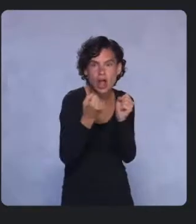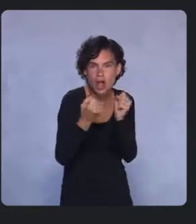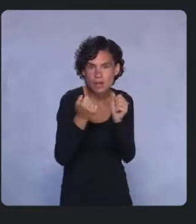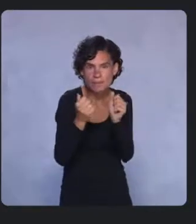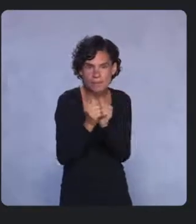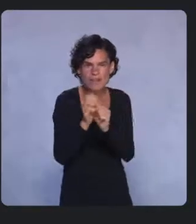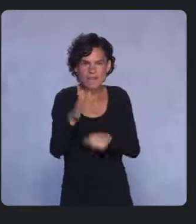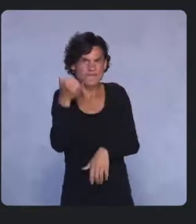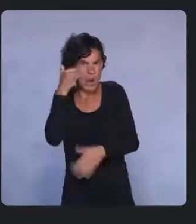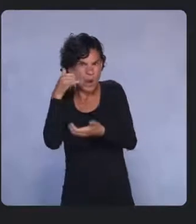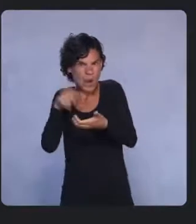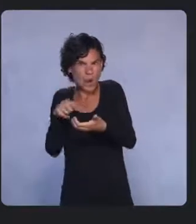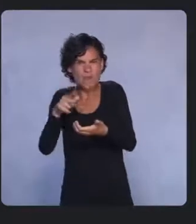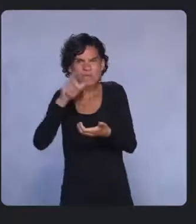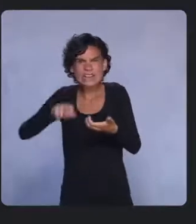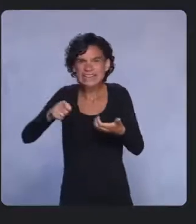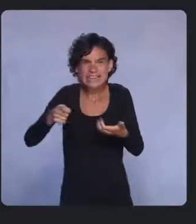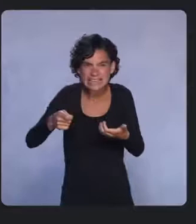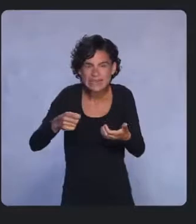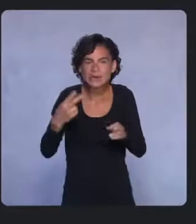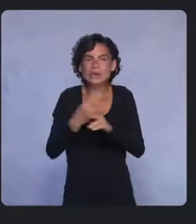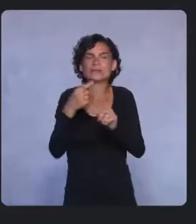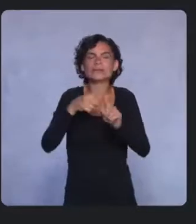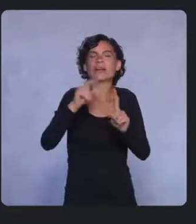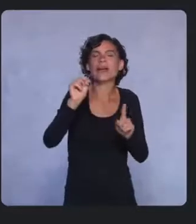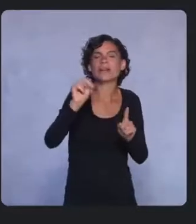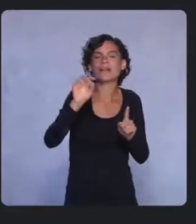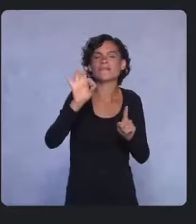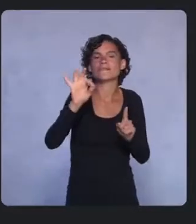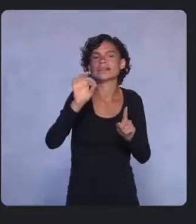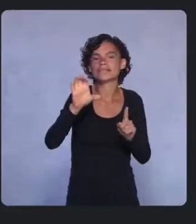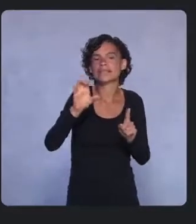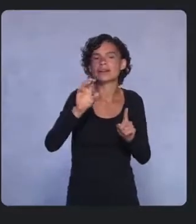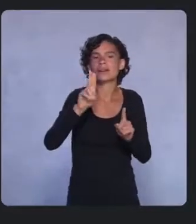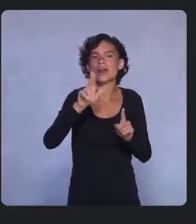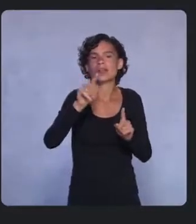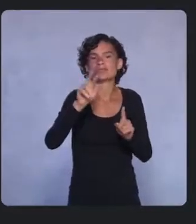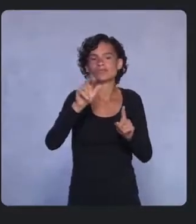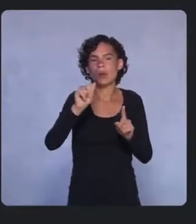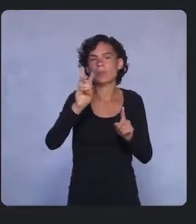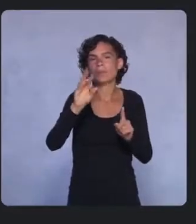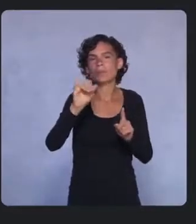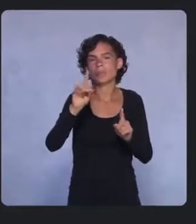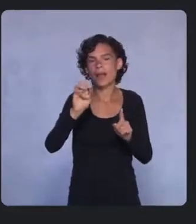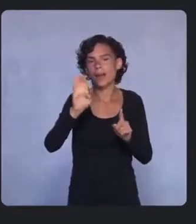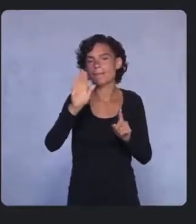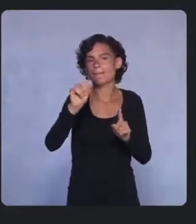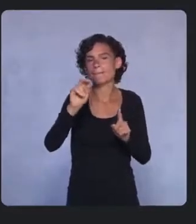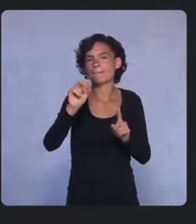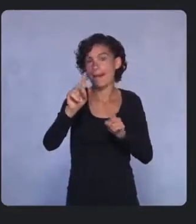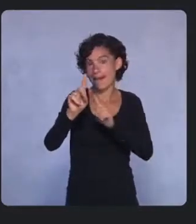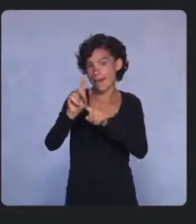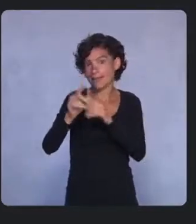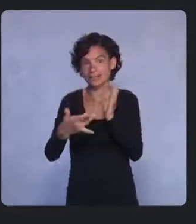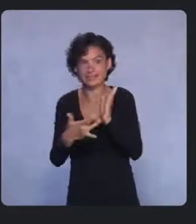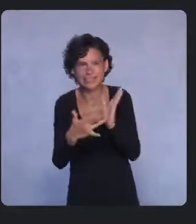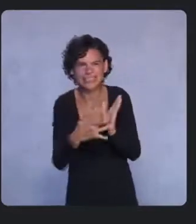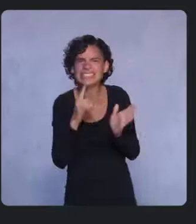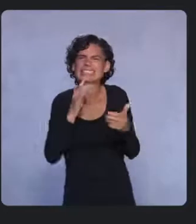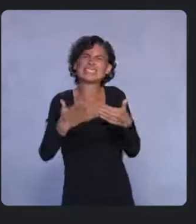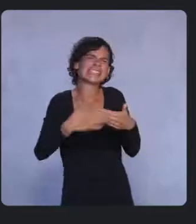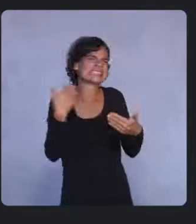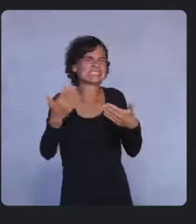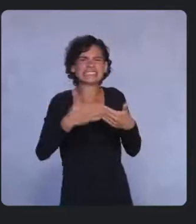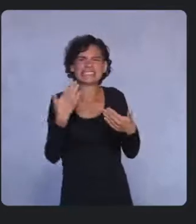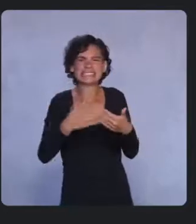works with NFC and ultra-wideband technology, making it super secure and easy to use. Just walk up to your car,